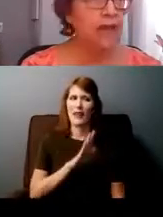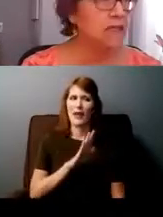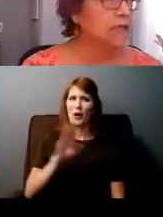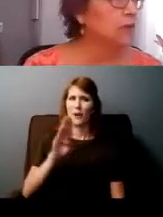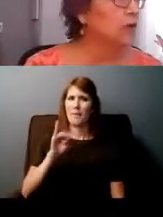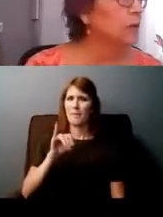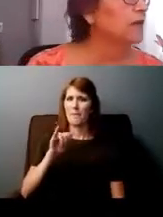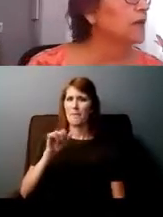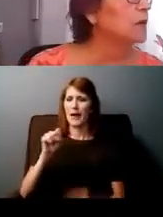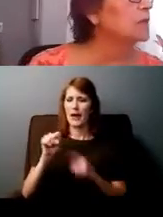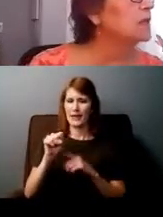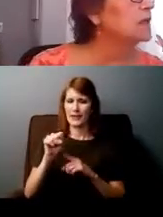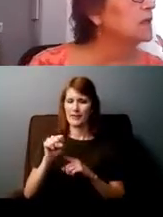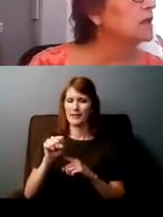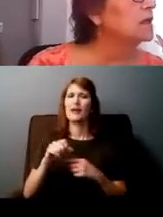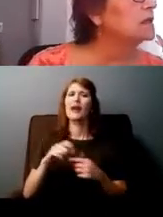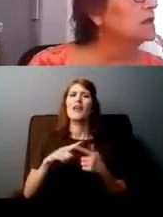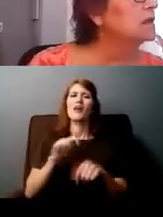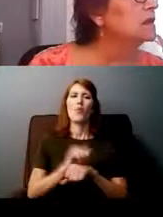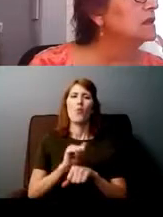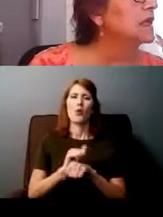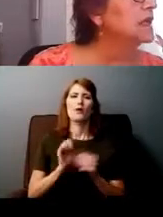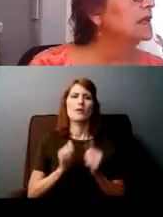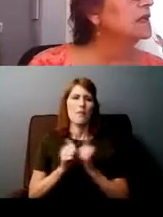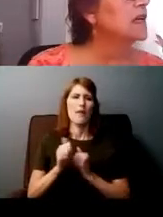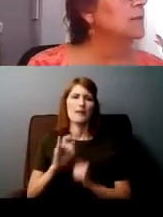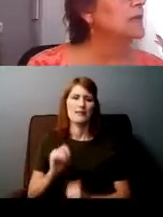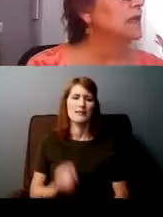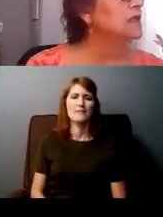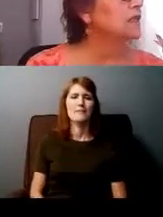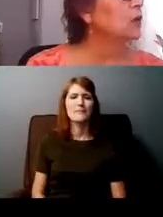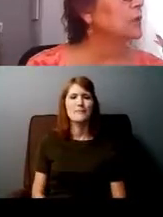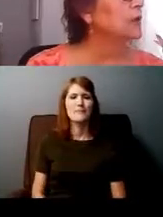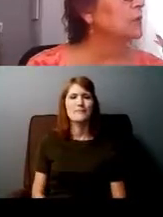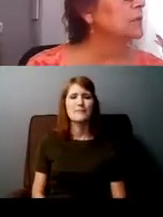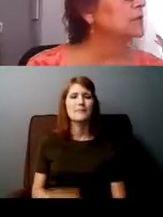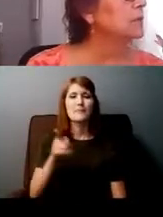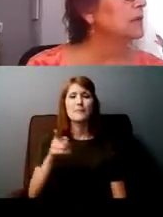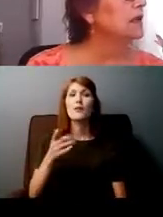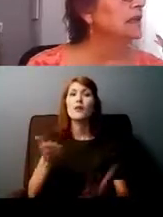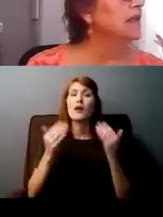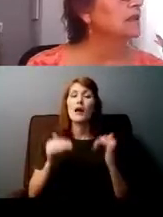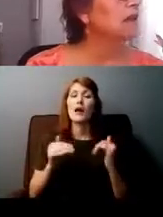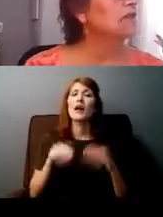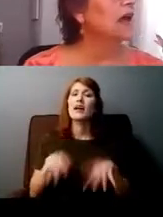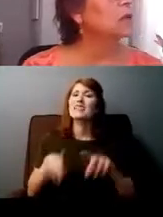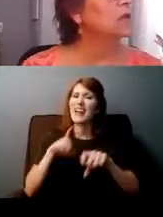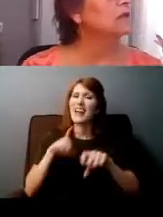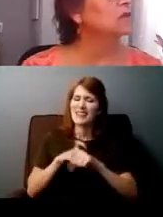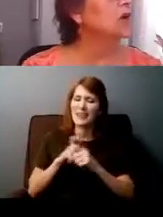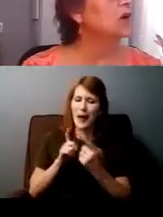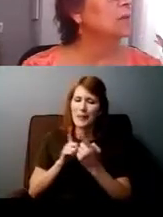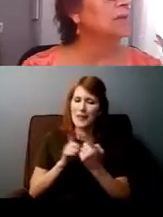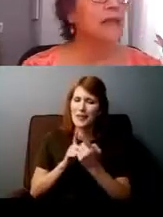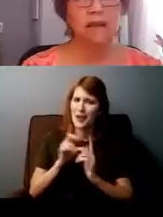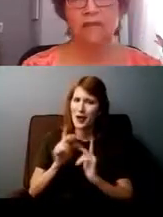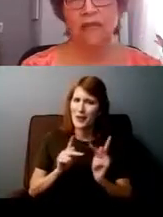work past them or around them. Taking the time to get to know people. Melanie, I love that one.